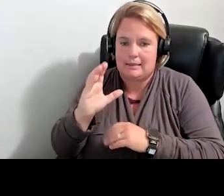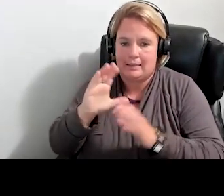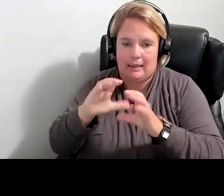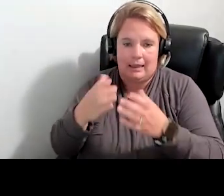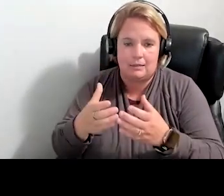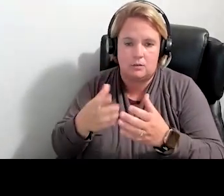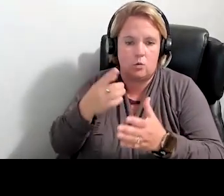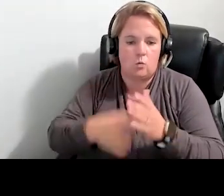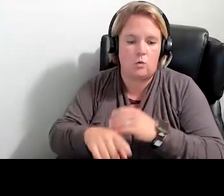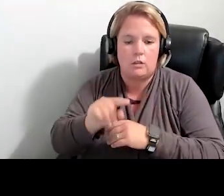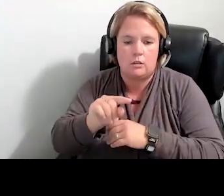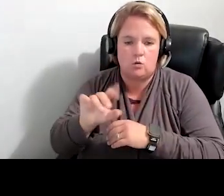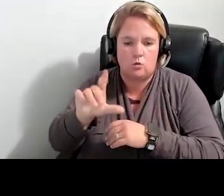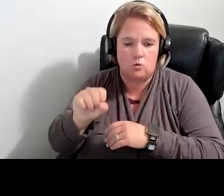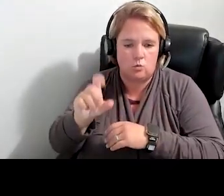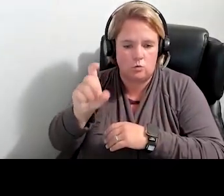So,